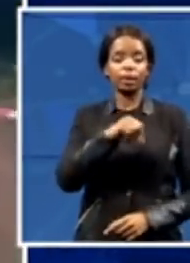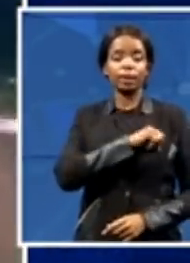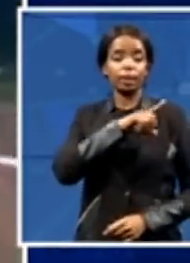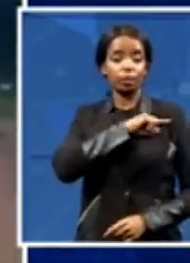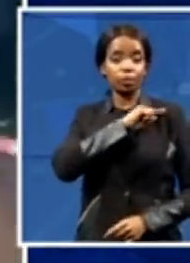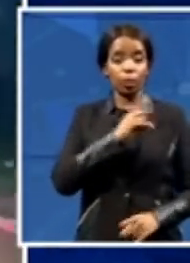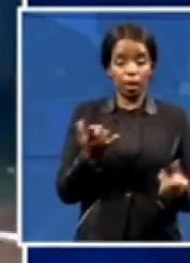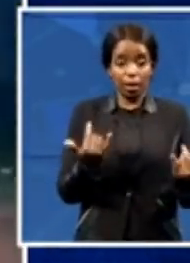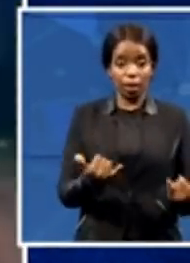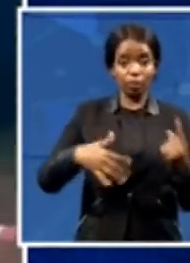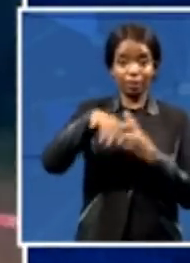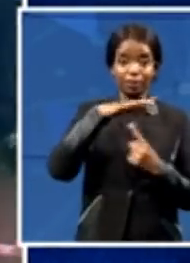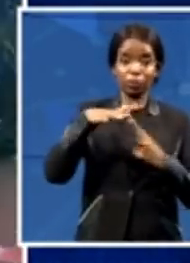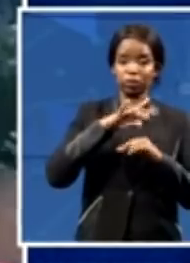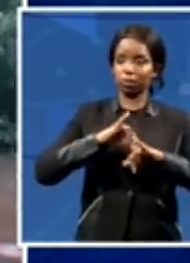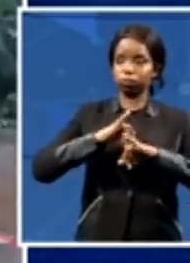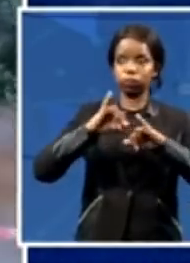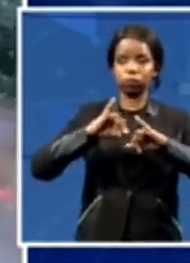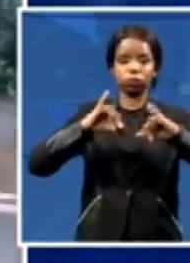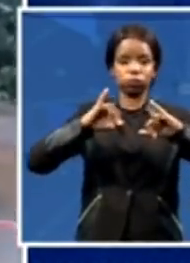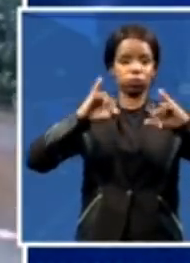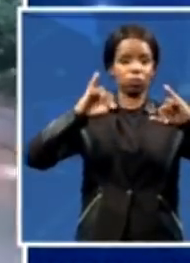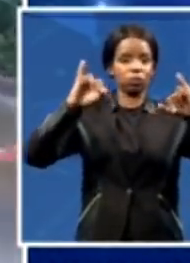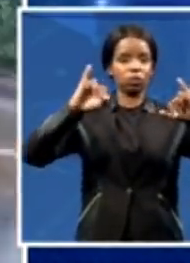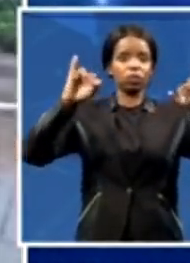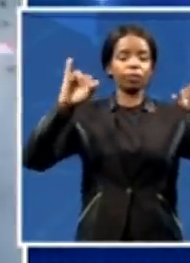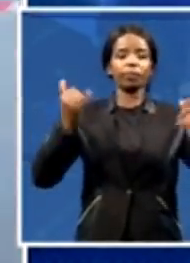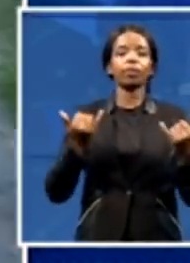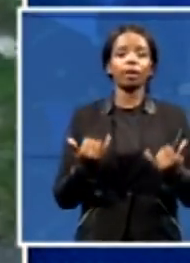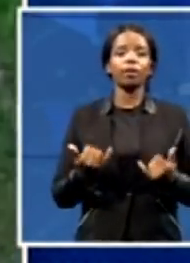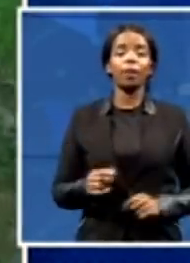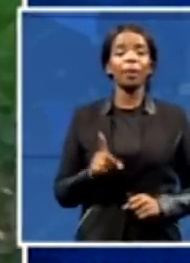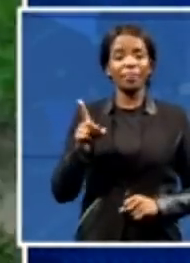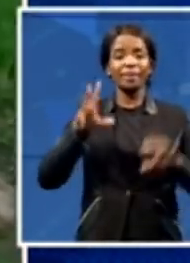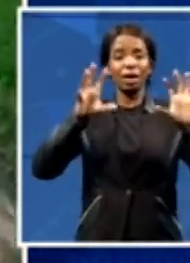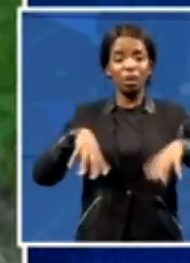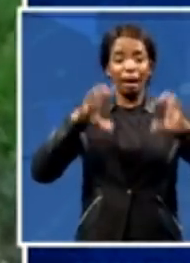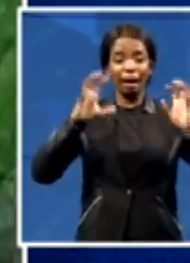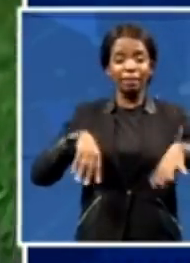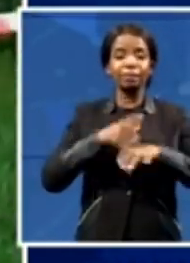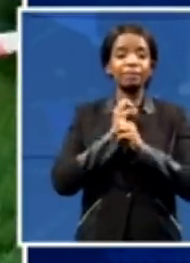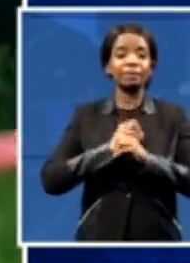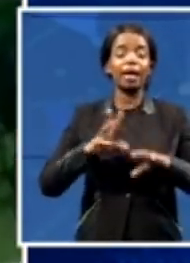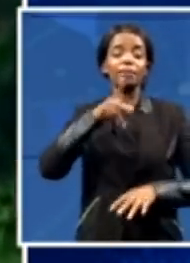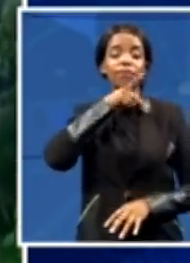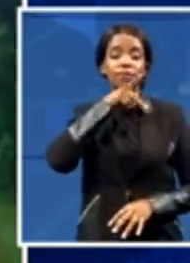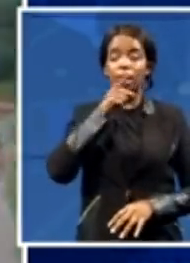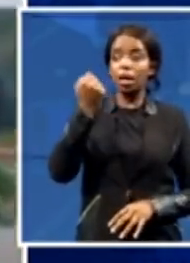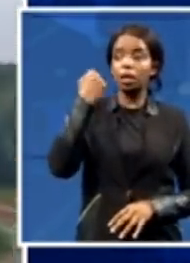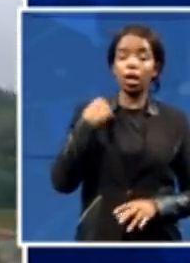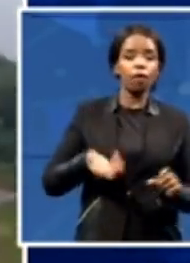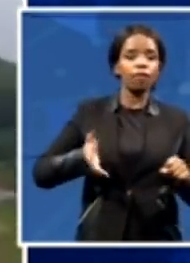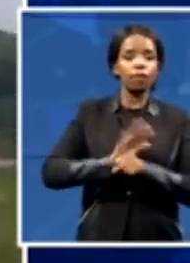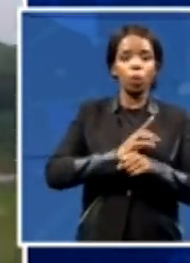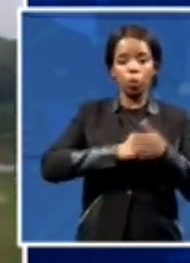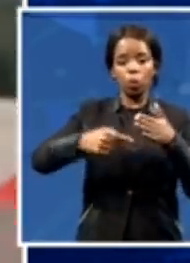as this rains actually started on Friday. So the whole weekend it was raining, and still now it is raining, and it's